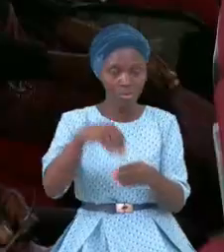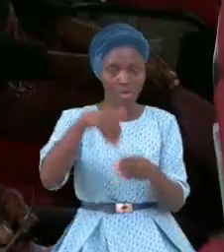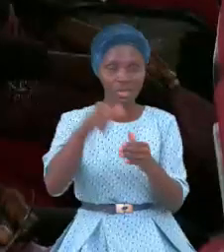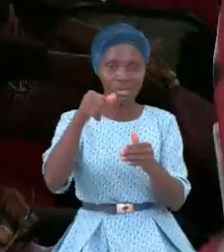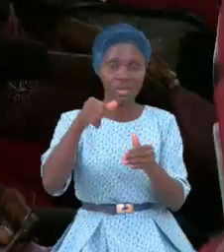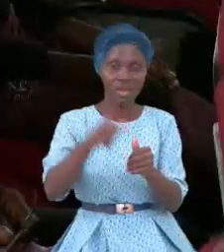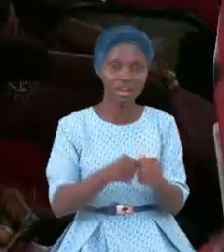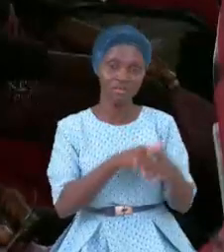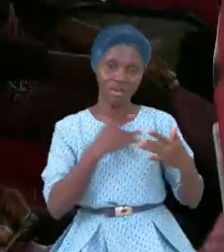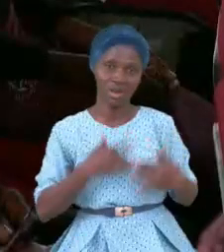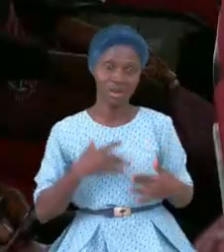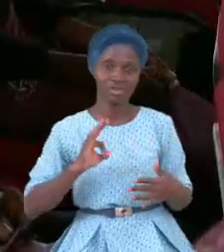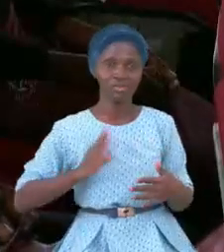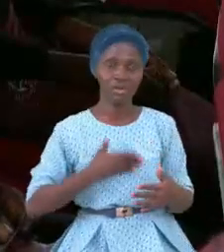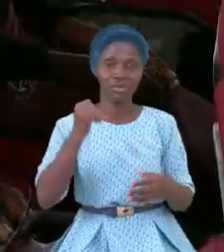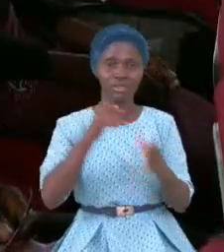Jesus' name.